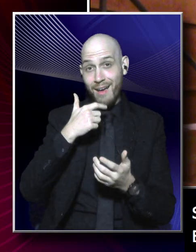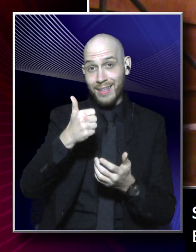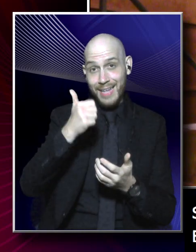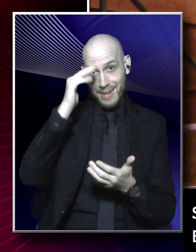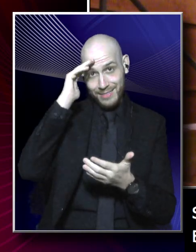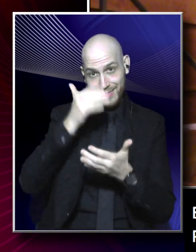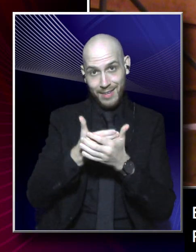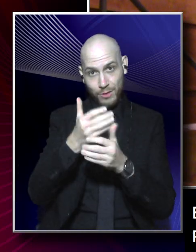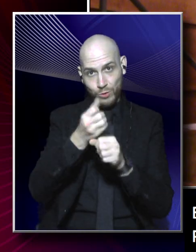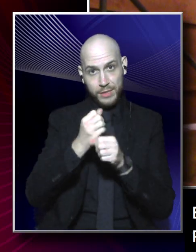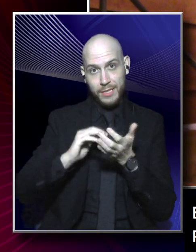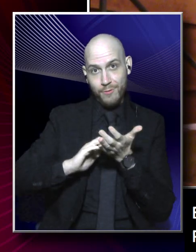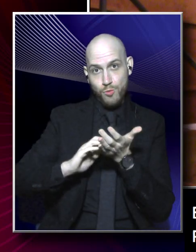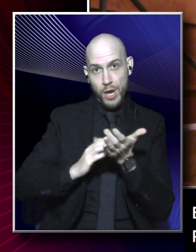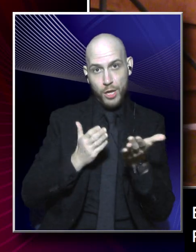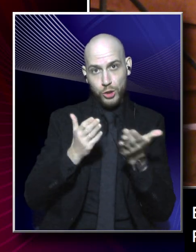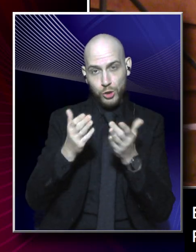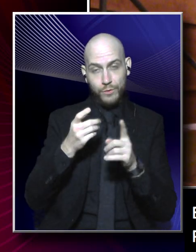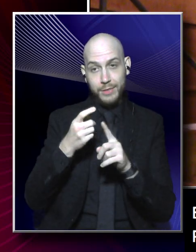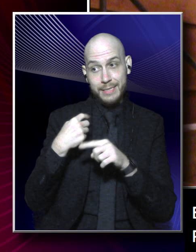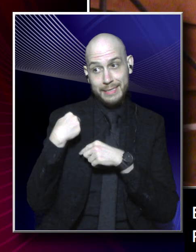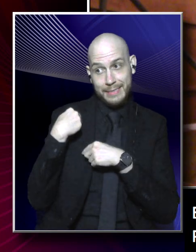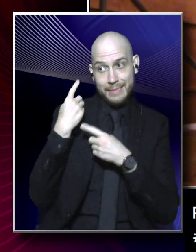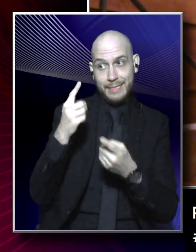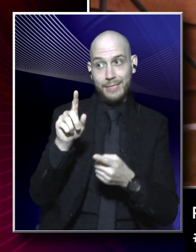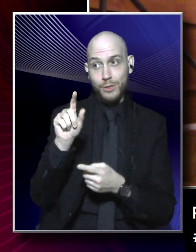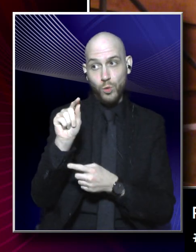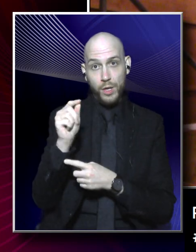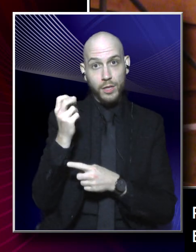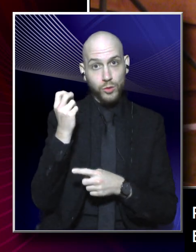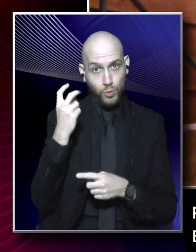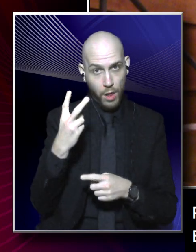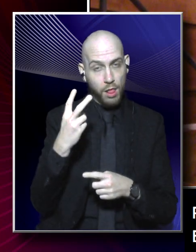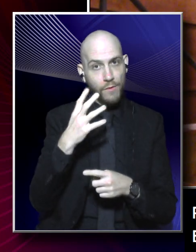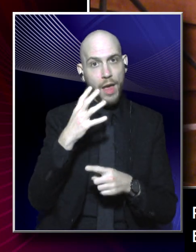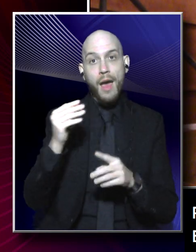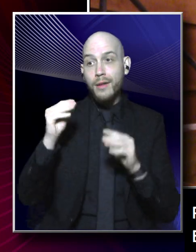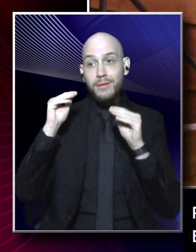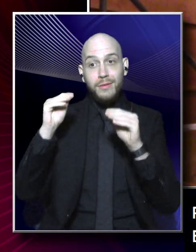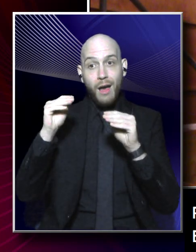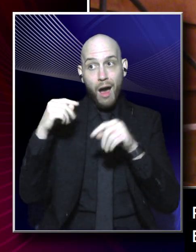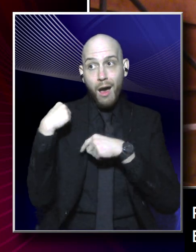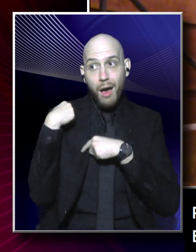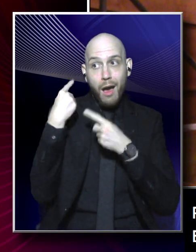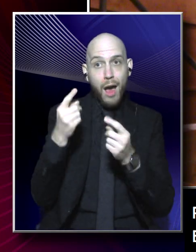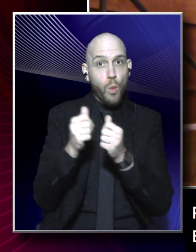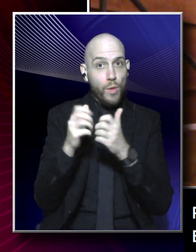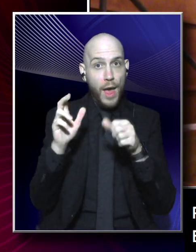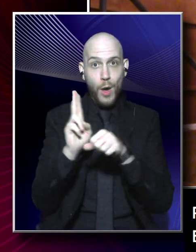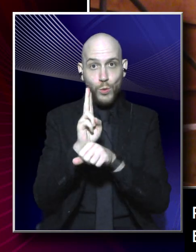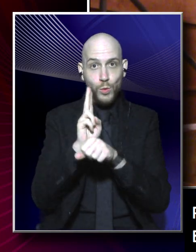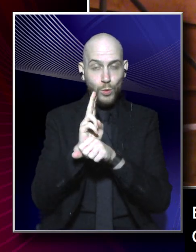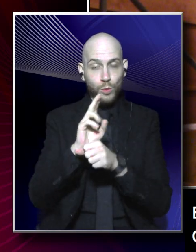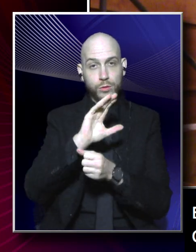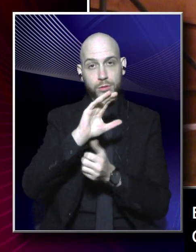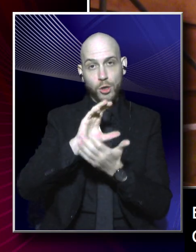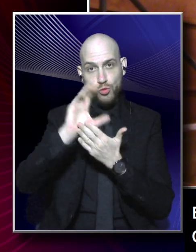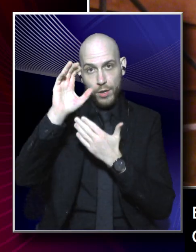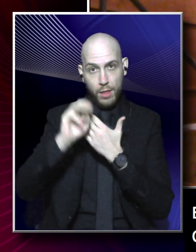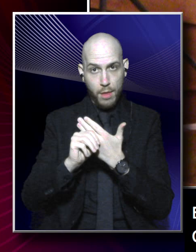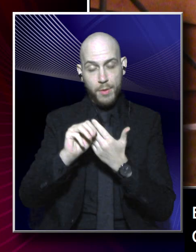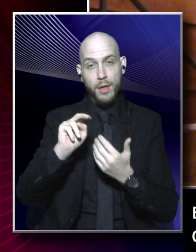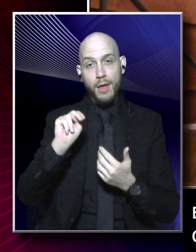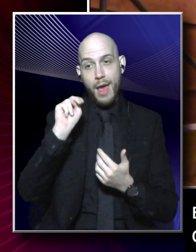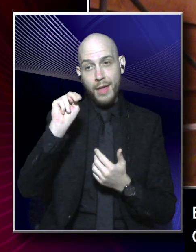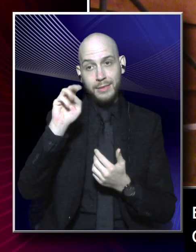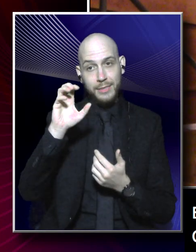since 2012, entirely taught up until now without the use of any curriculum. The North Central Cooperative uses no